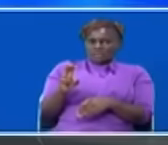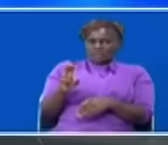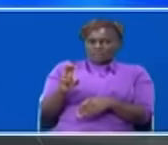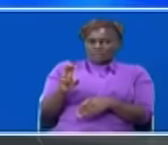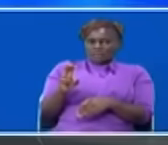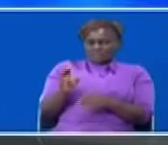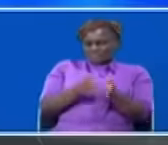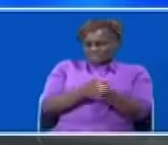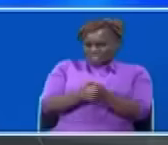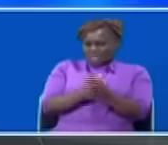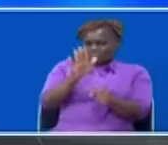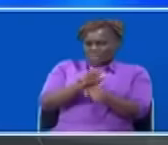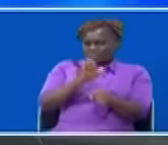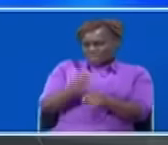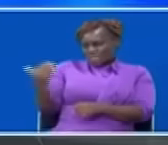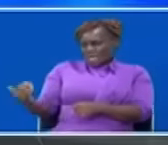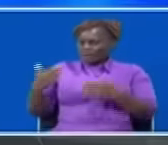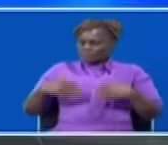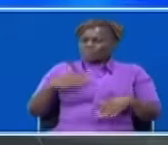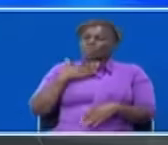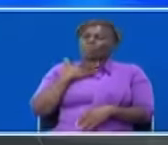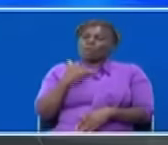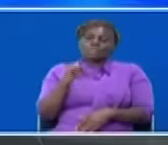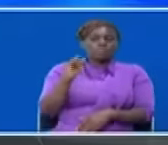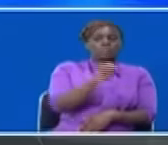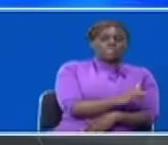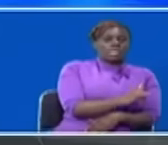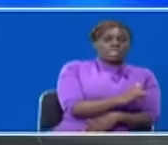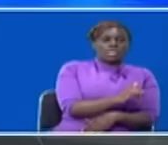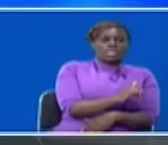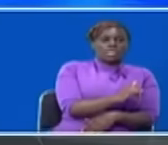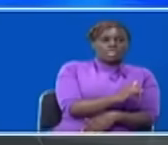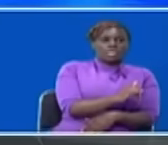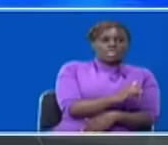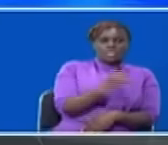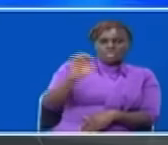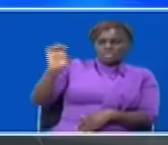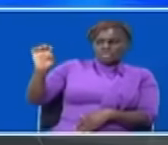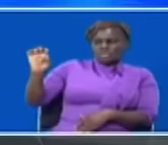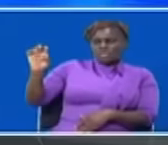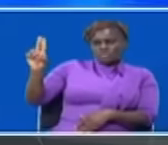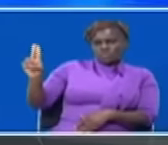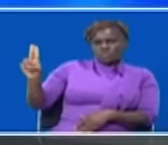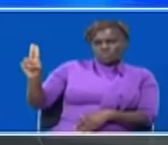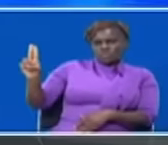interesting that a lot of the young people voted to remain in the EU. That is your number tonight.